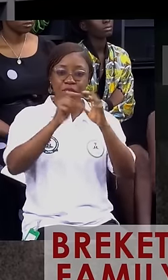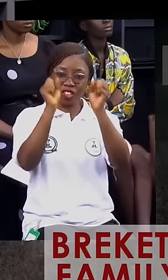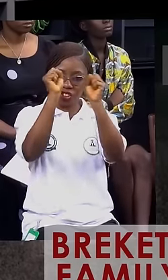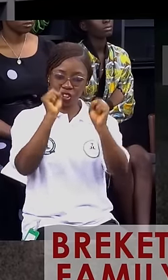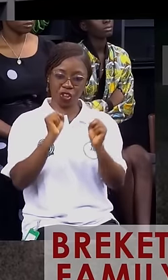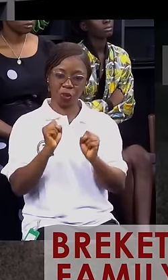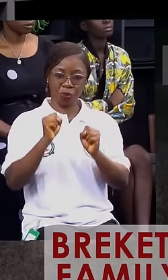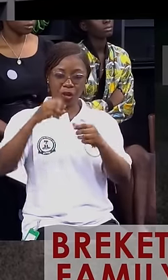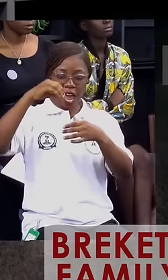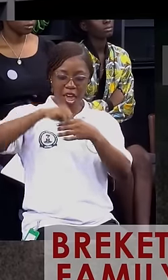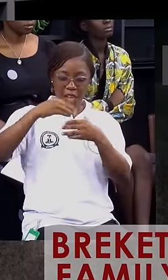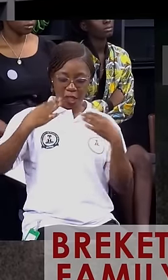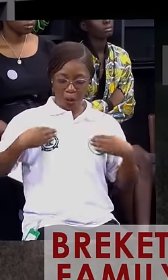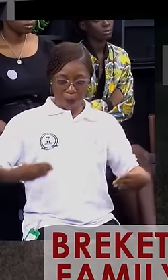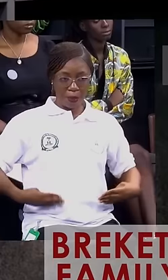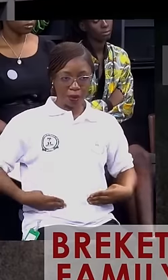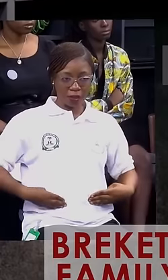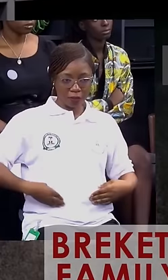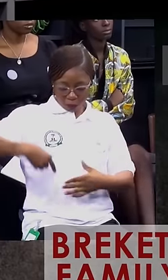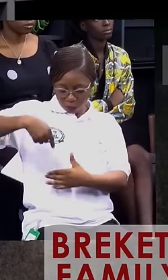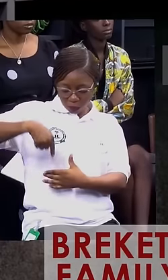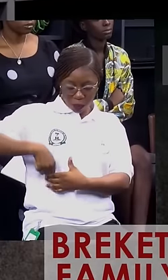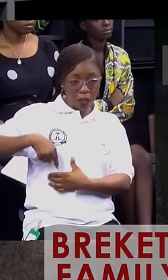in the body. It's tucked in behind